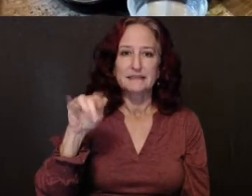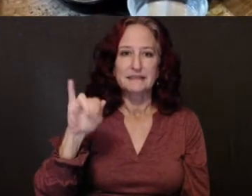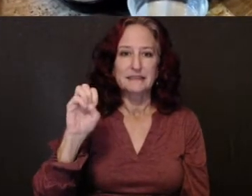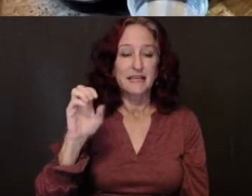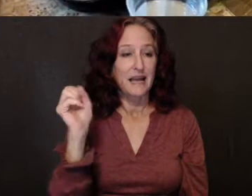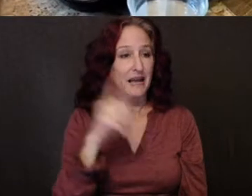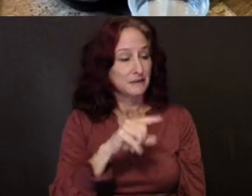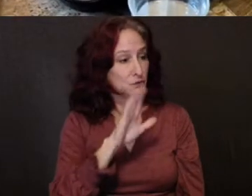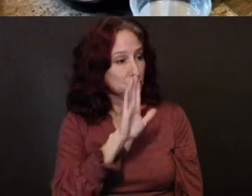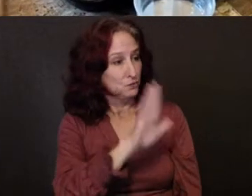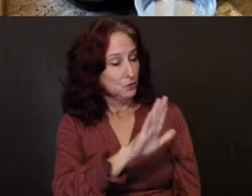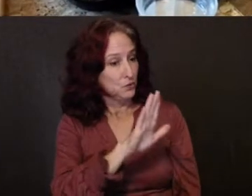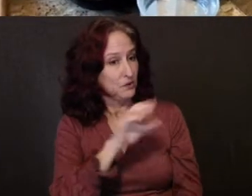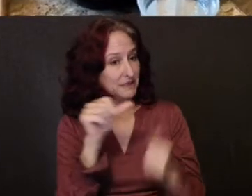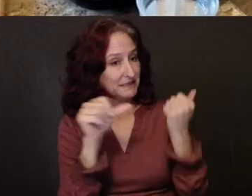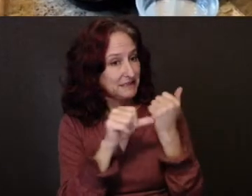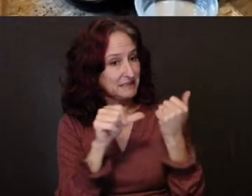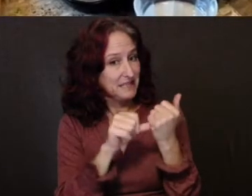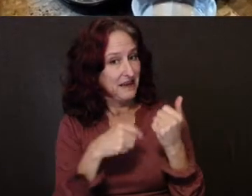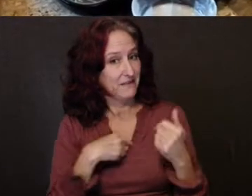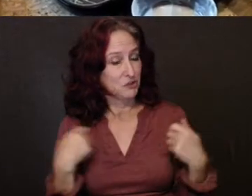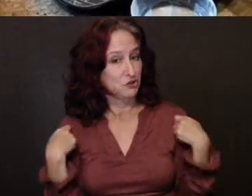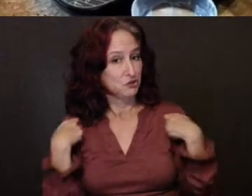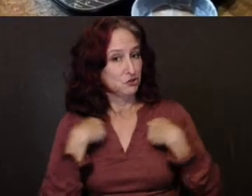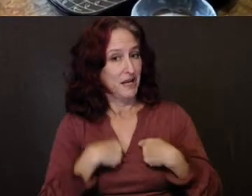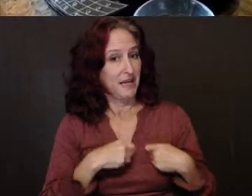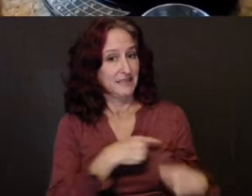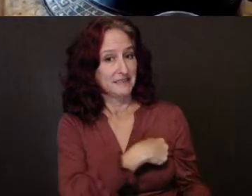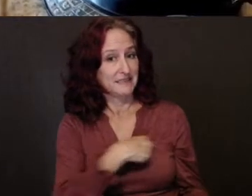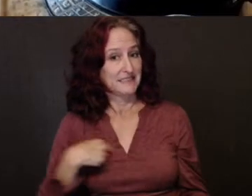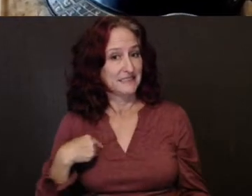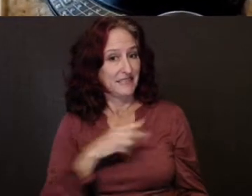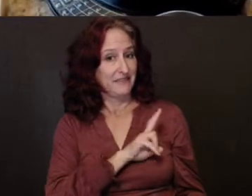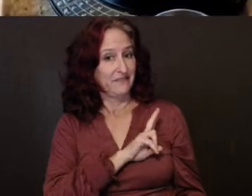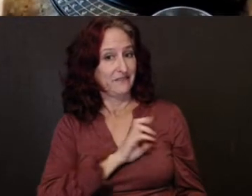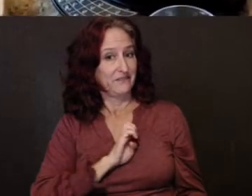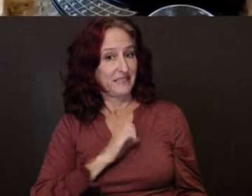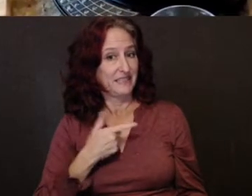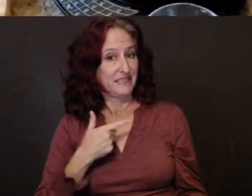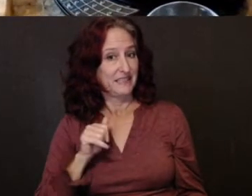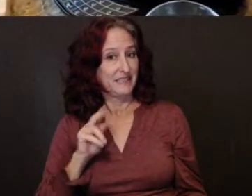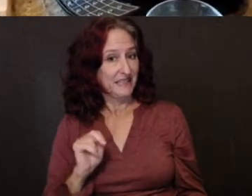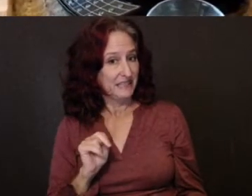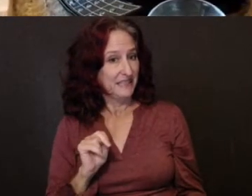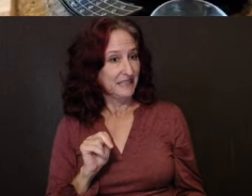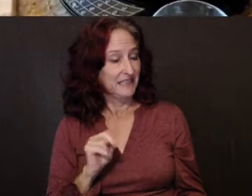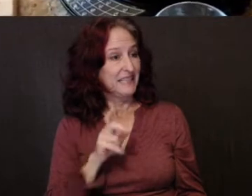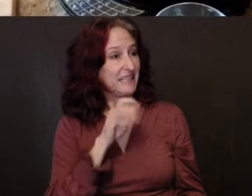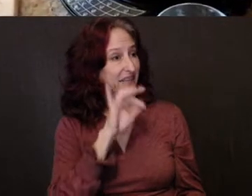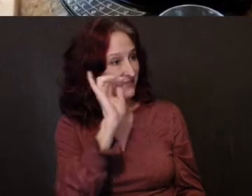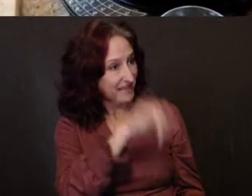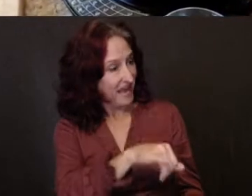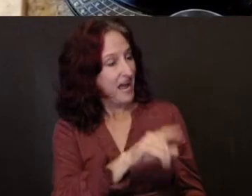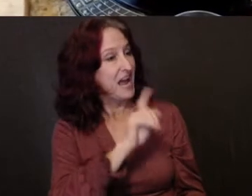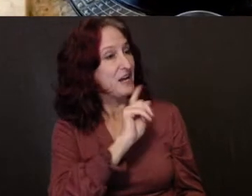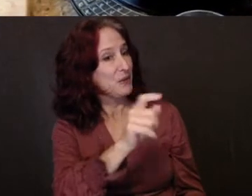We actually have a question from the audience. Okay. From Mackenzie, who asks, is your assistant wearing